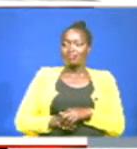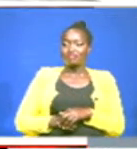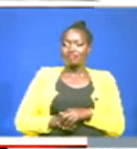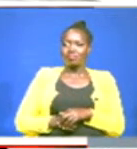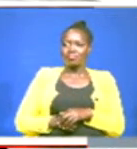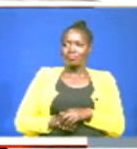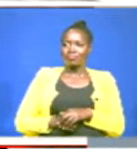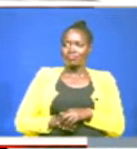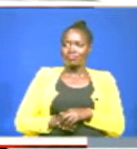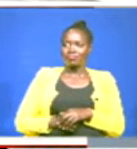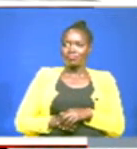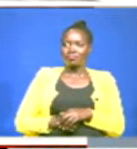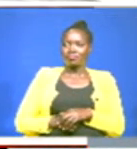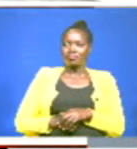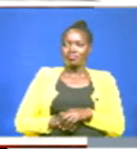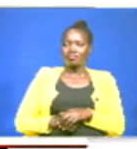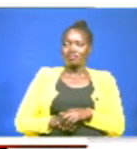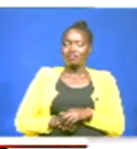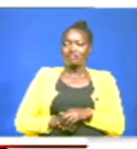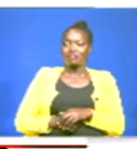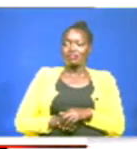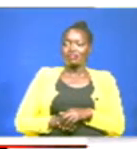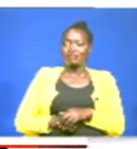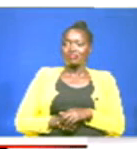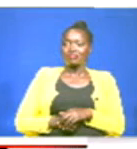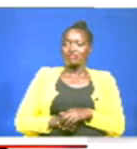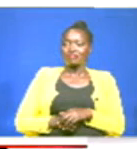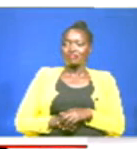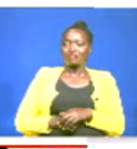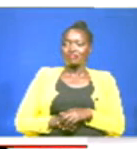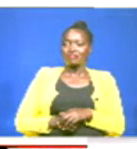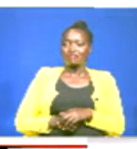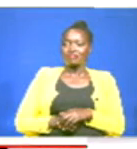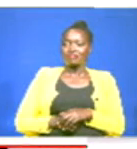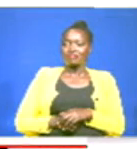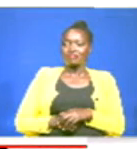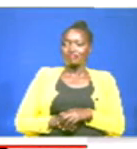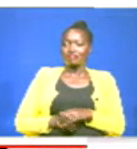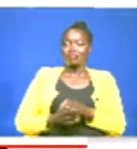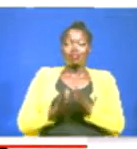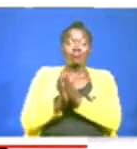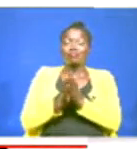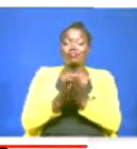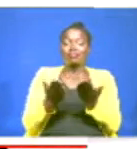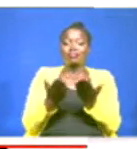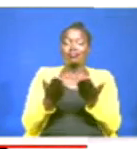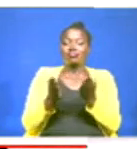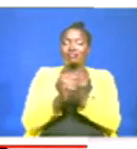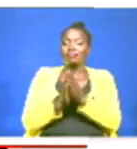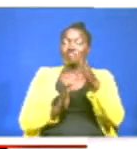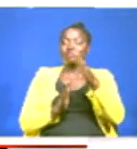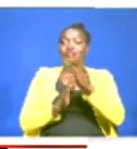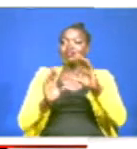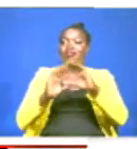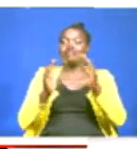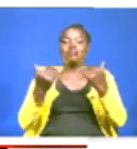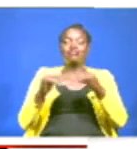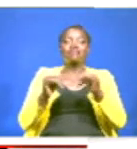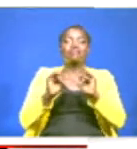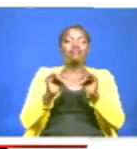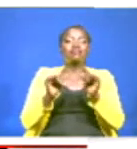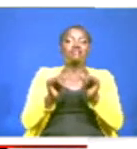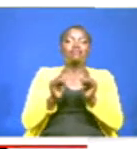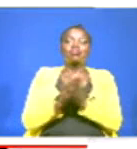Okay, brilliant. Thank you so much, Tom. I'll take it away with the stories making headlines today in the world of sports. My name is Karen